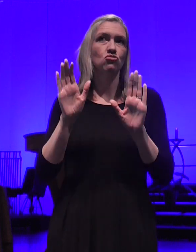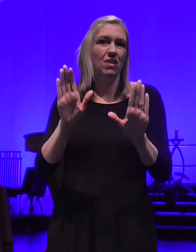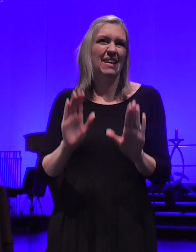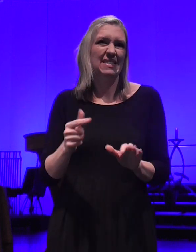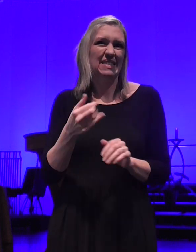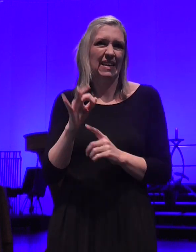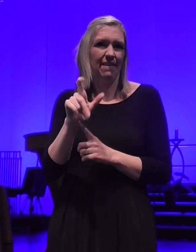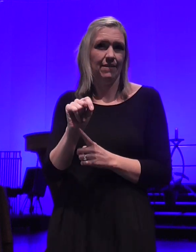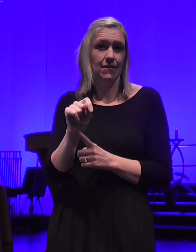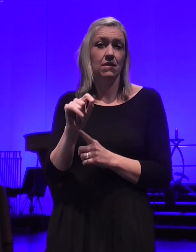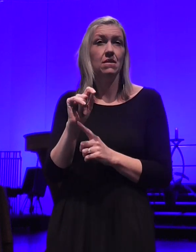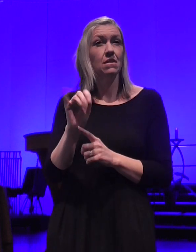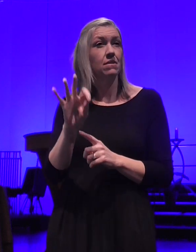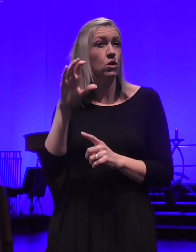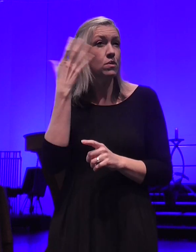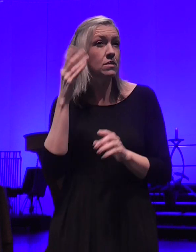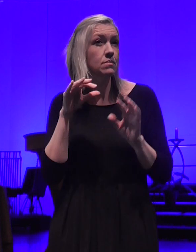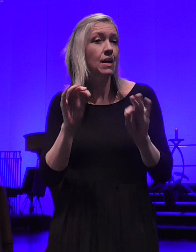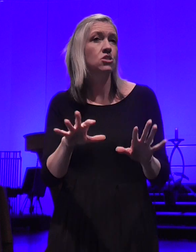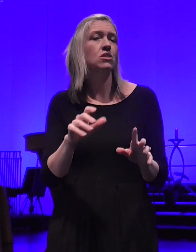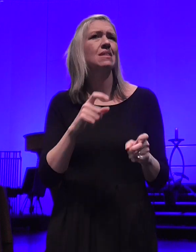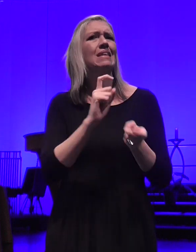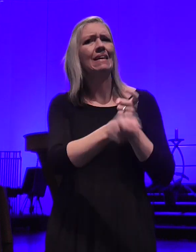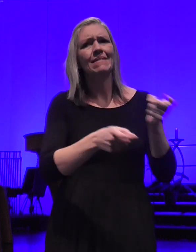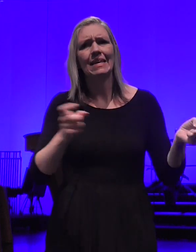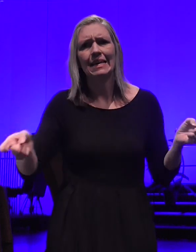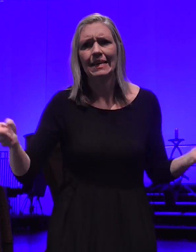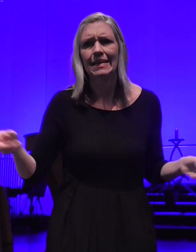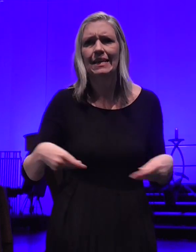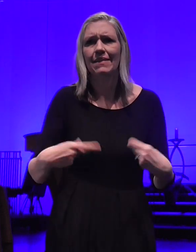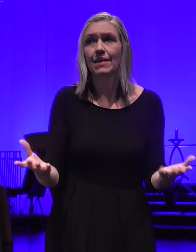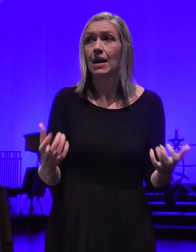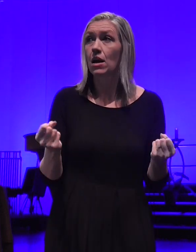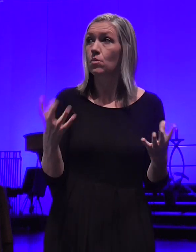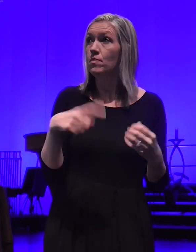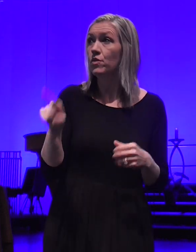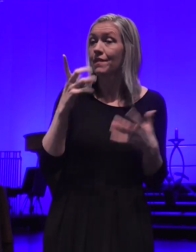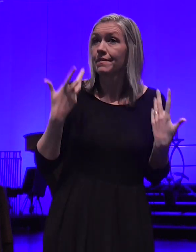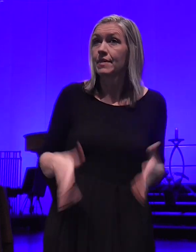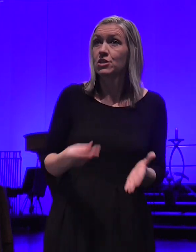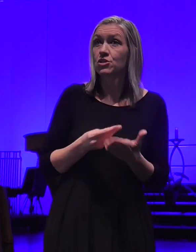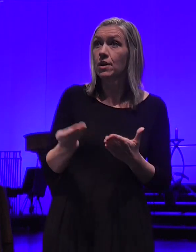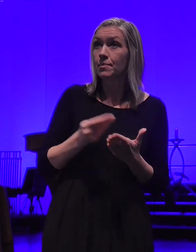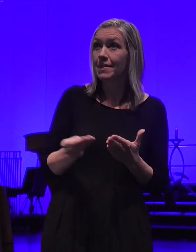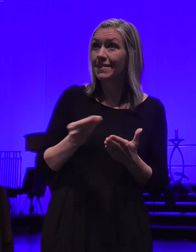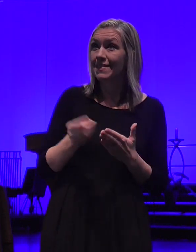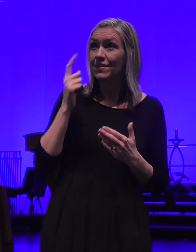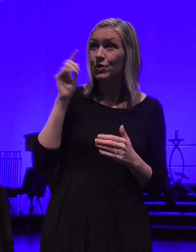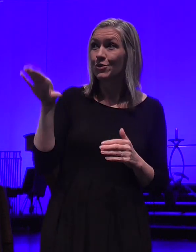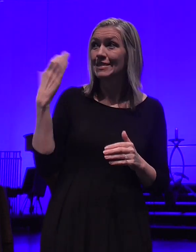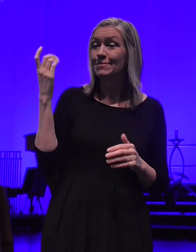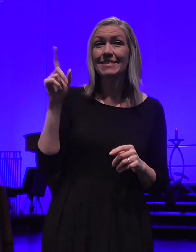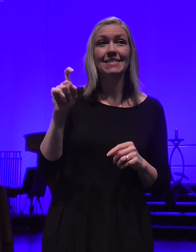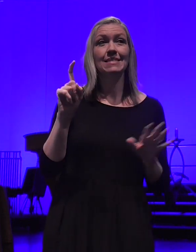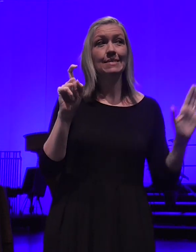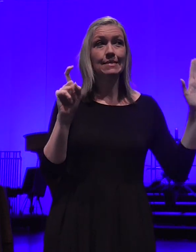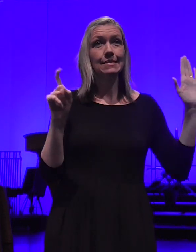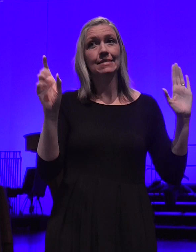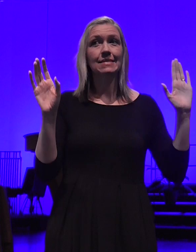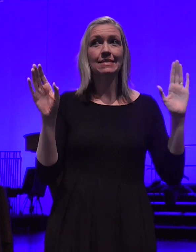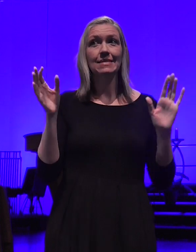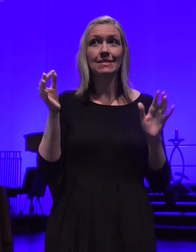magic is giving. How many people are complete with their Christmas shopping? Are you on your